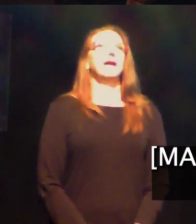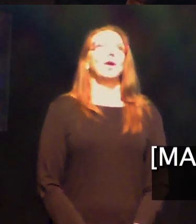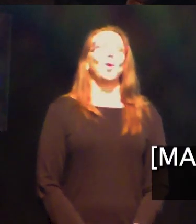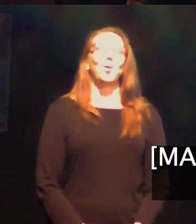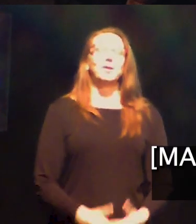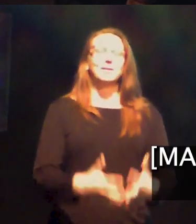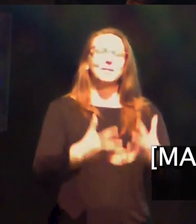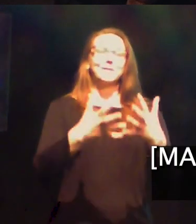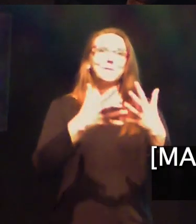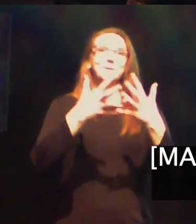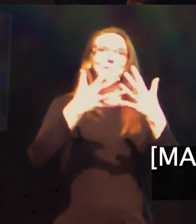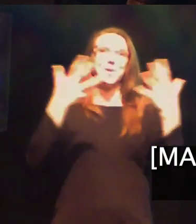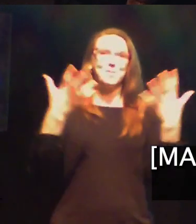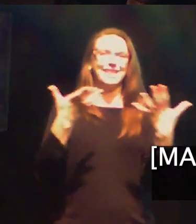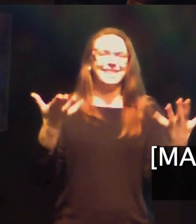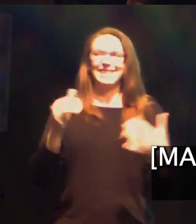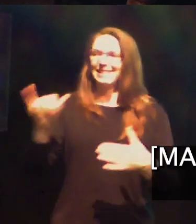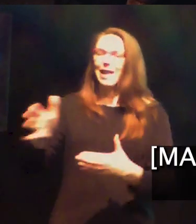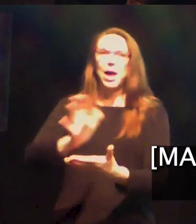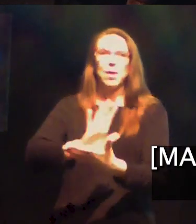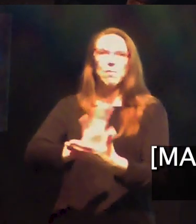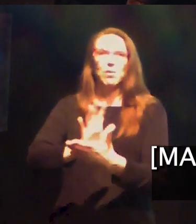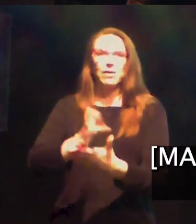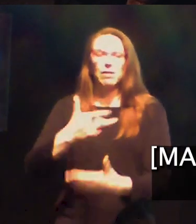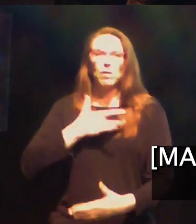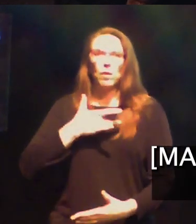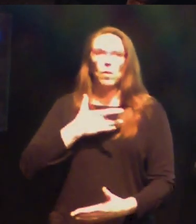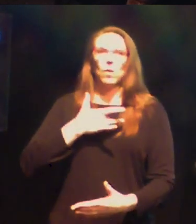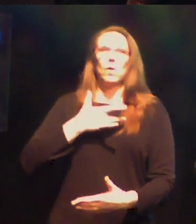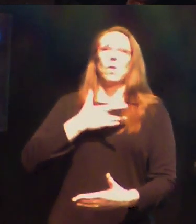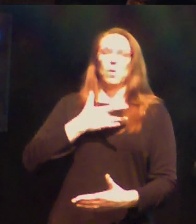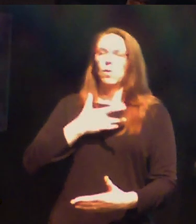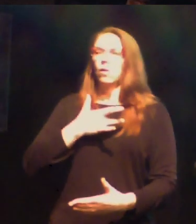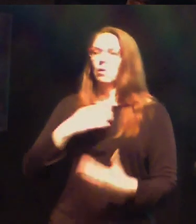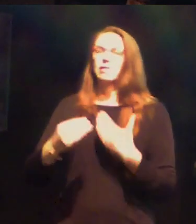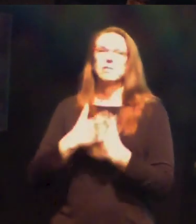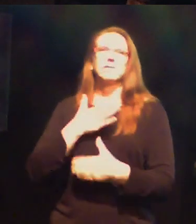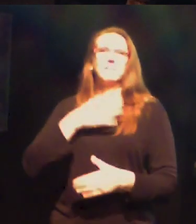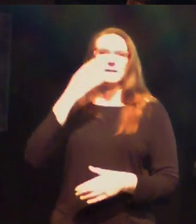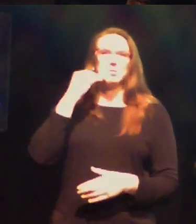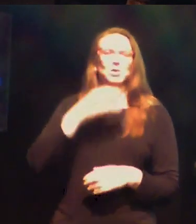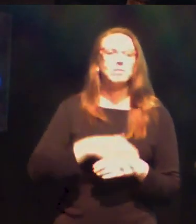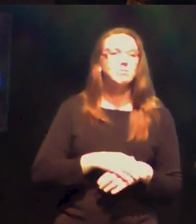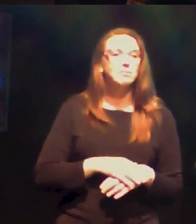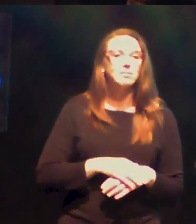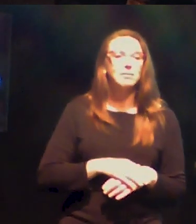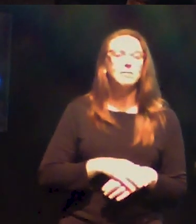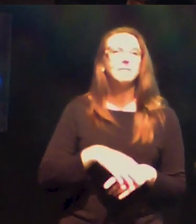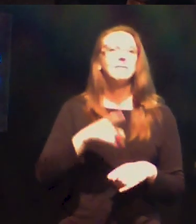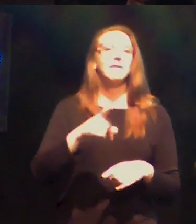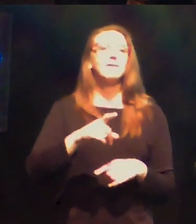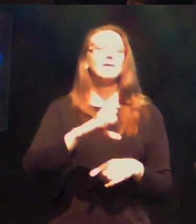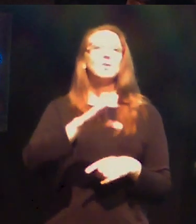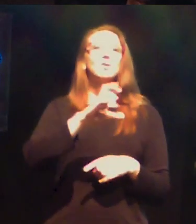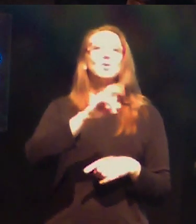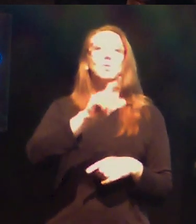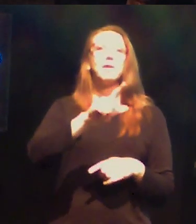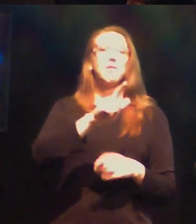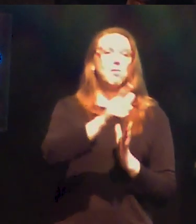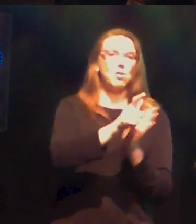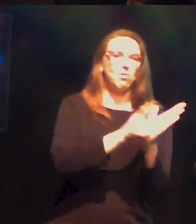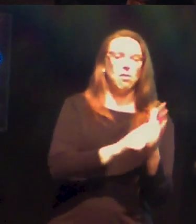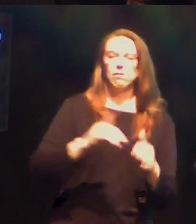So many things in that film evoked some of the experiences that I've had at the intersection of criminal law and